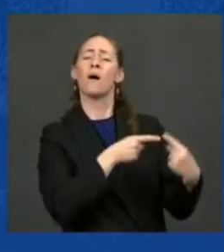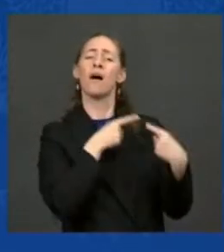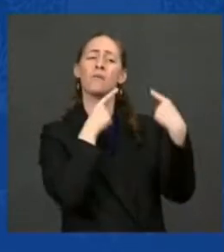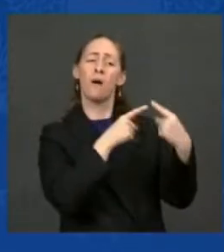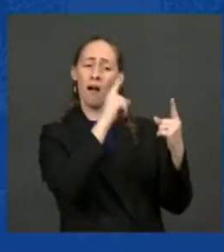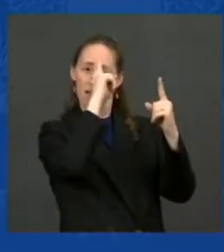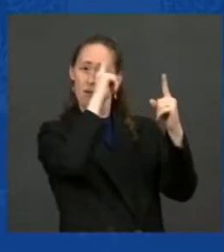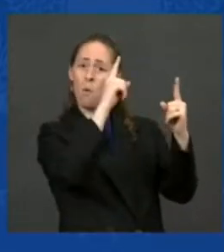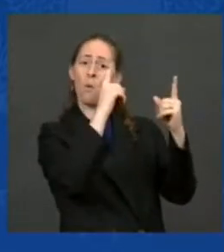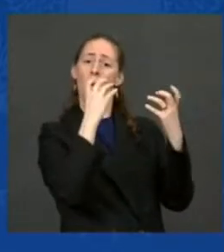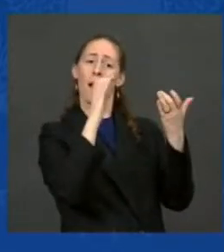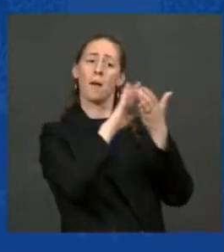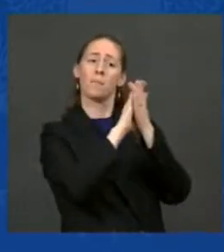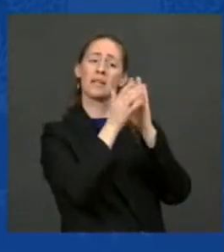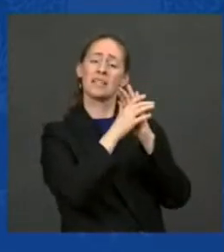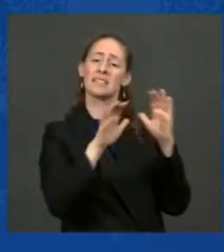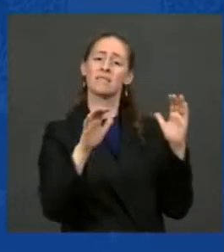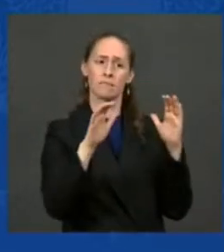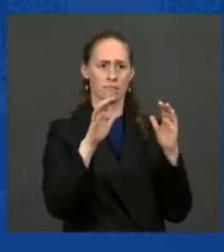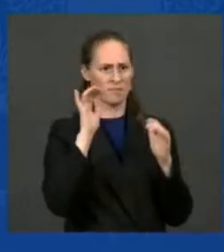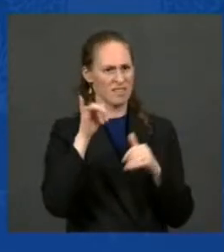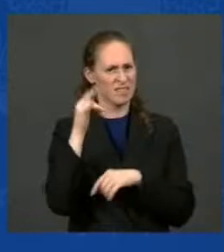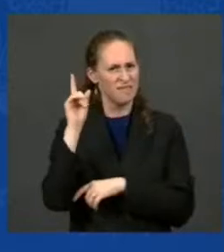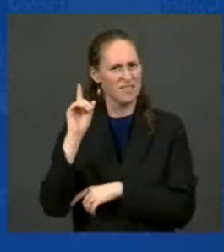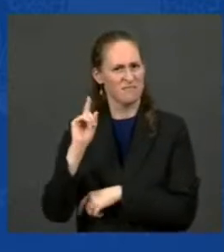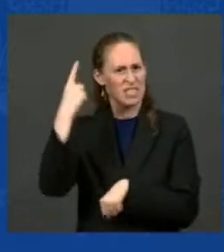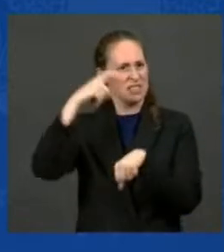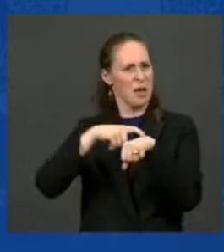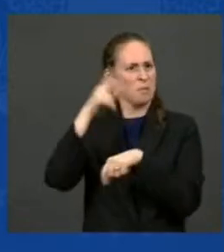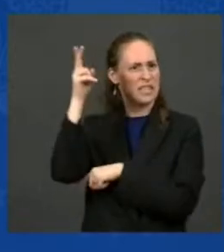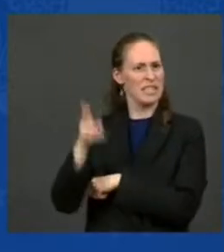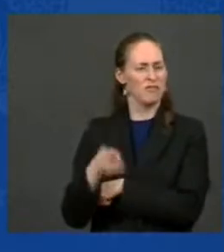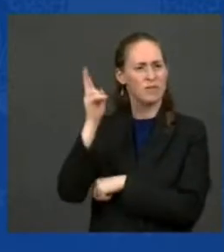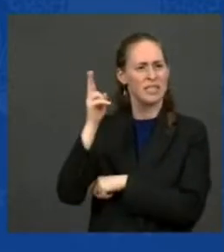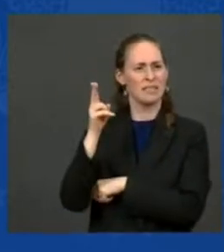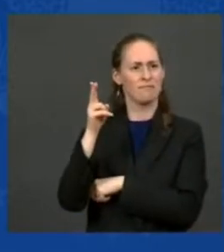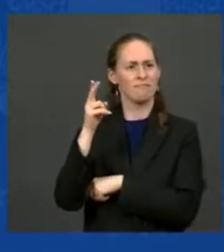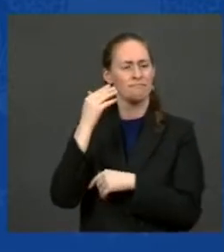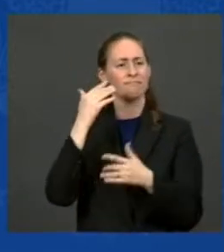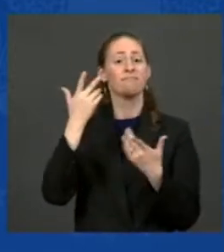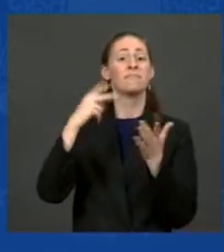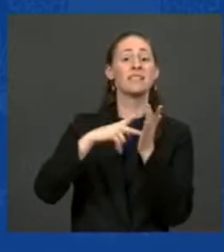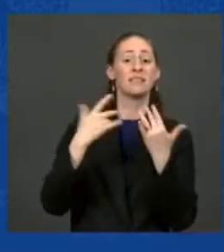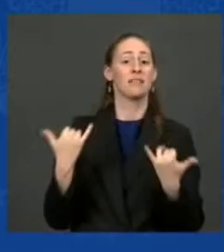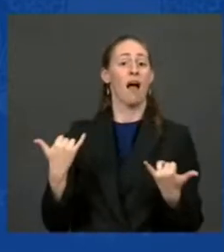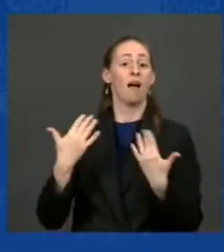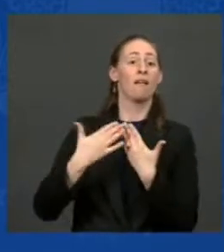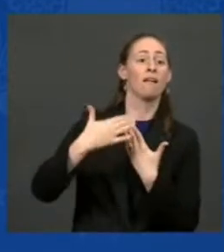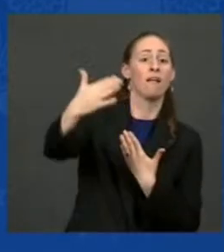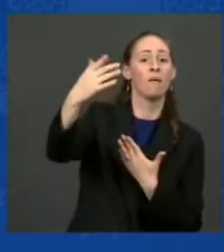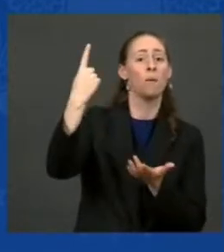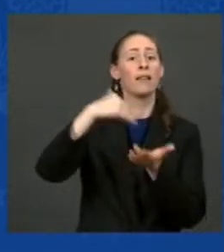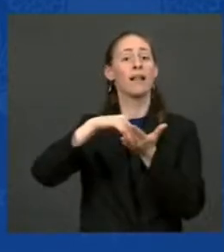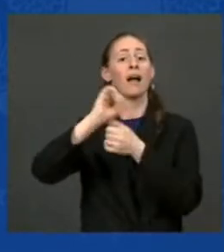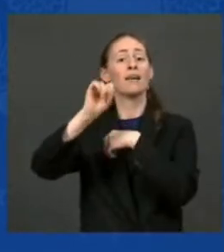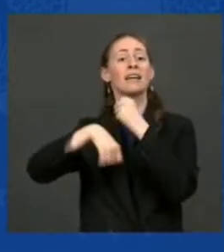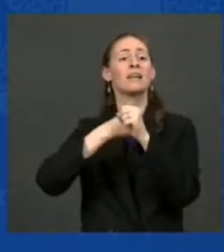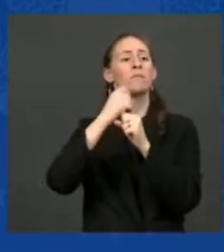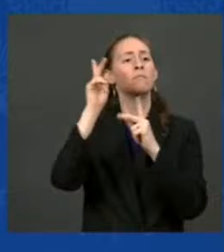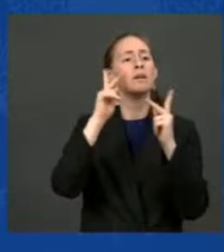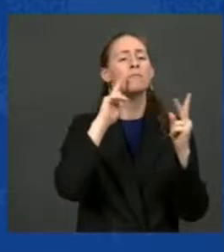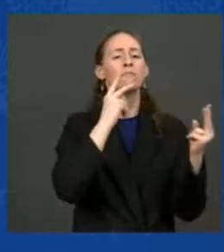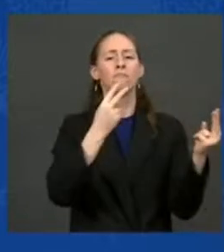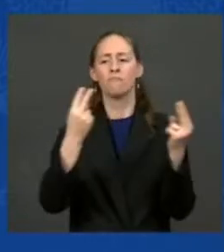written, and men will read it for 1,000 years in amazement and wonder how it ever happened.